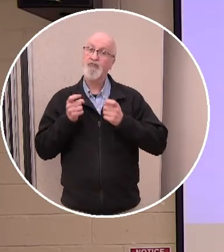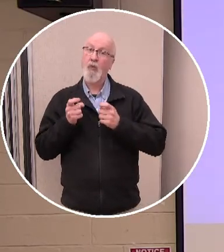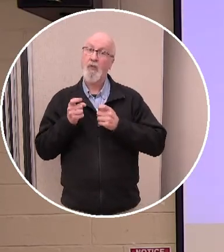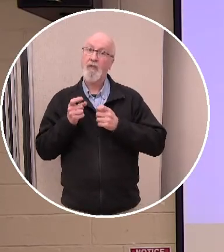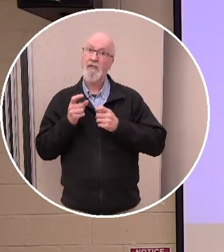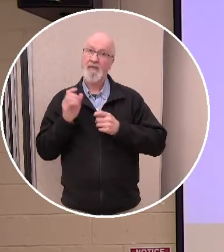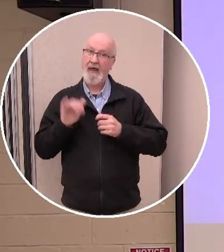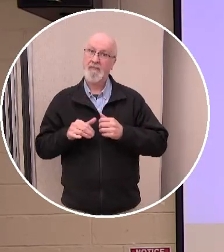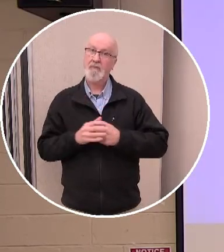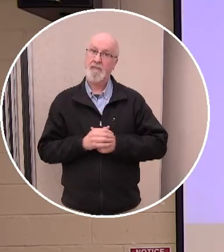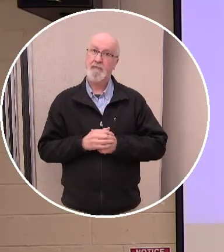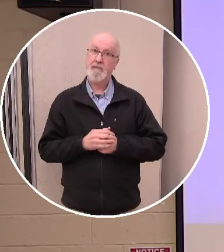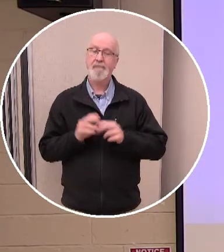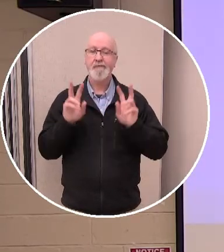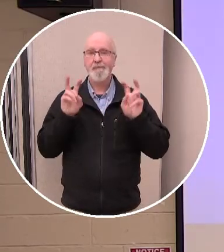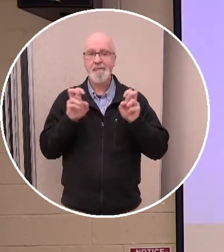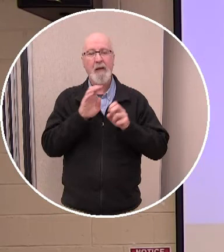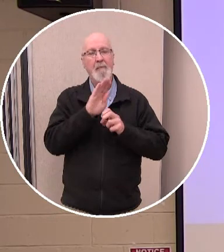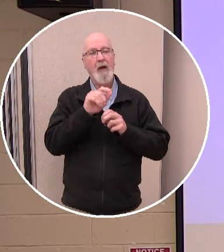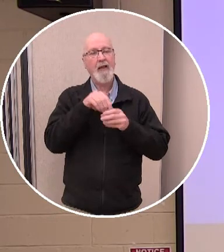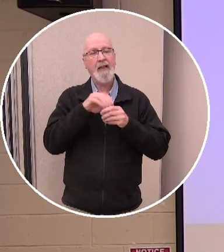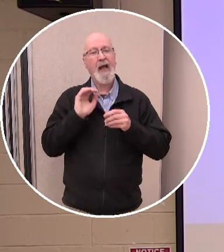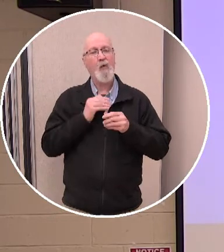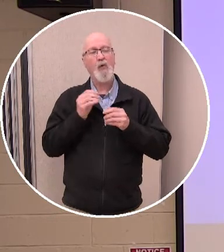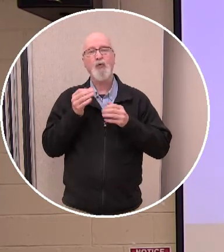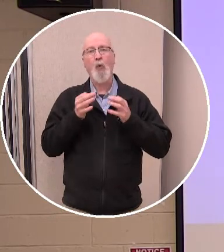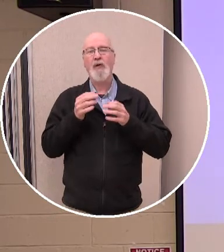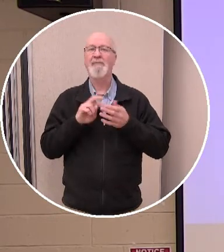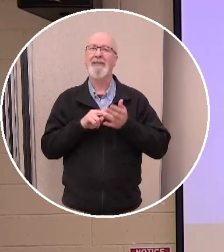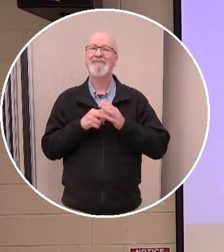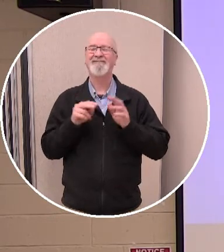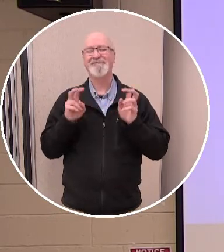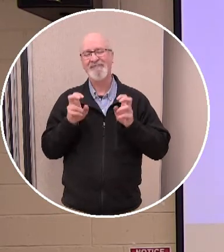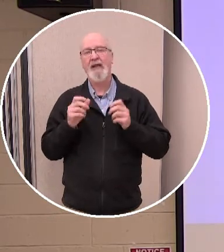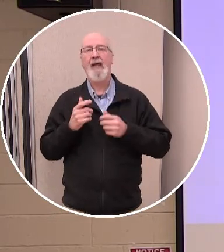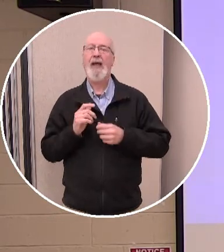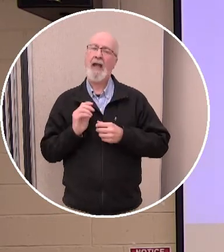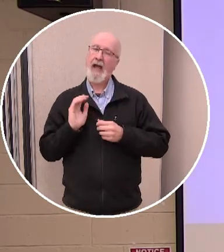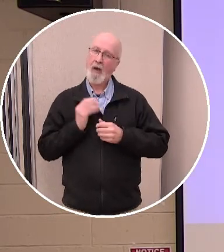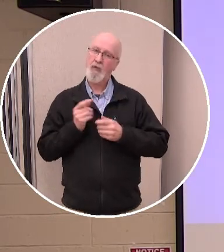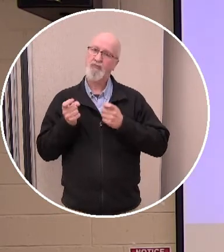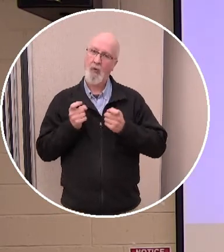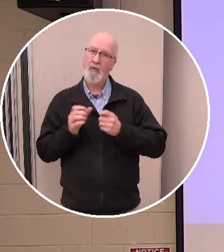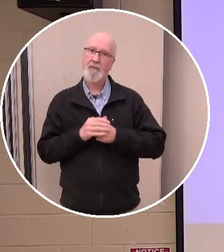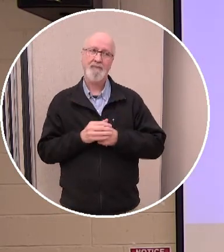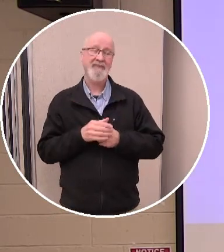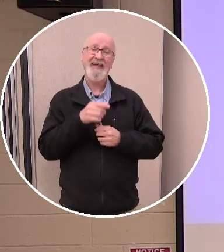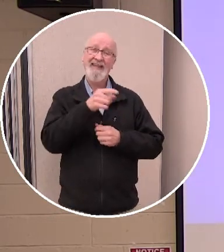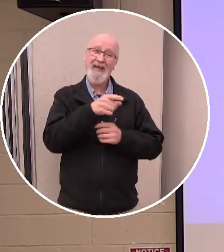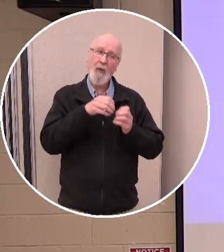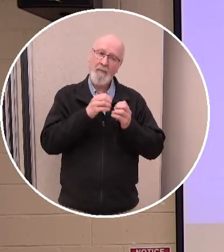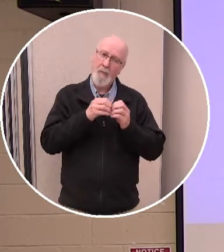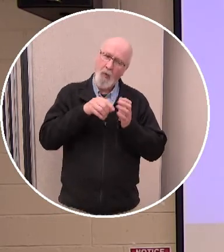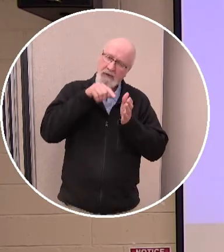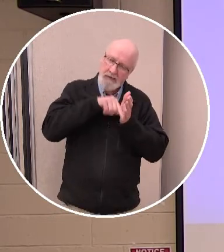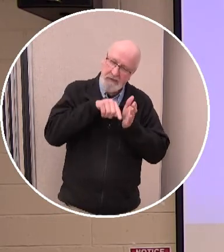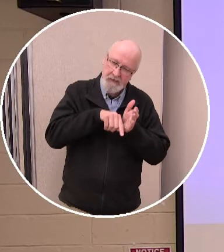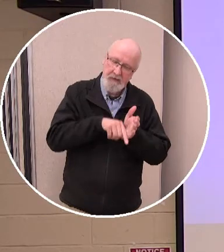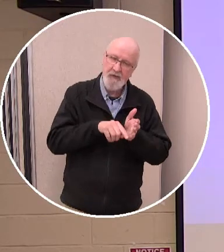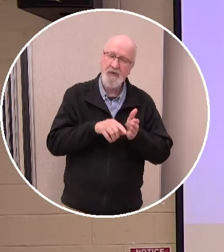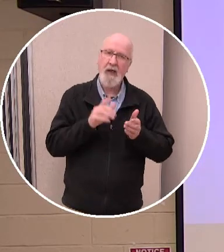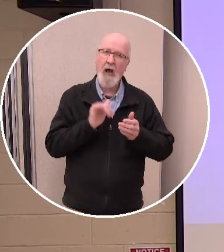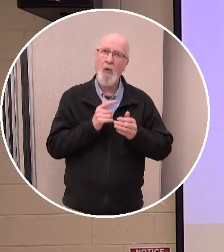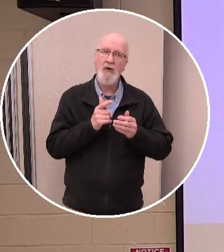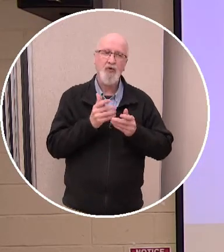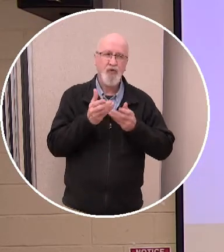Okay? So they just want their opportunity to do a deep dive on shared services to see